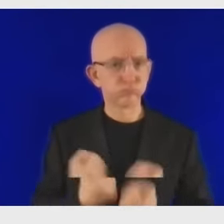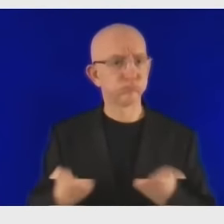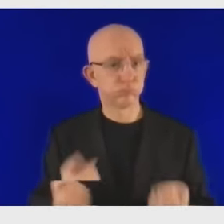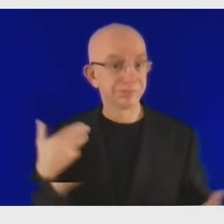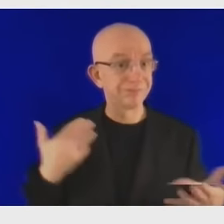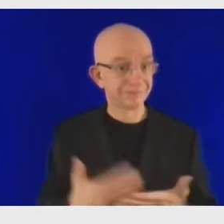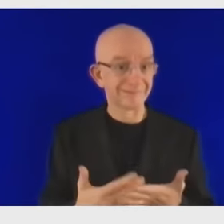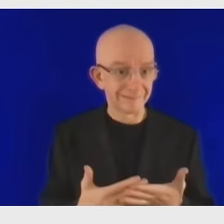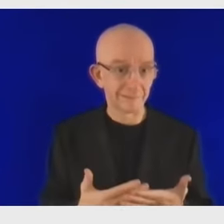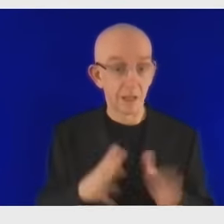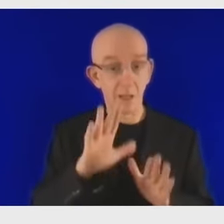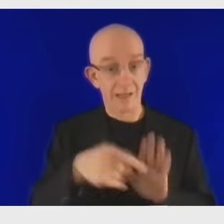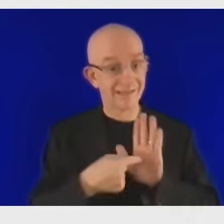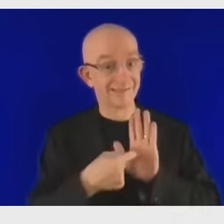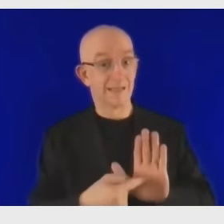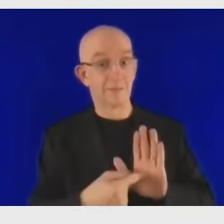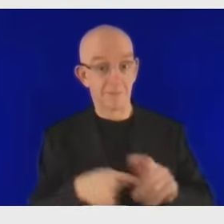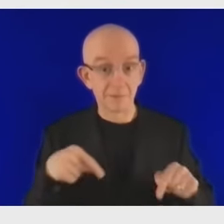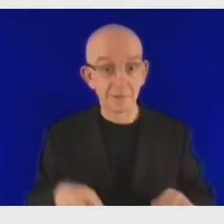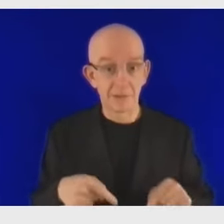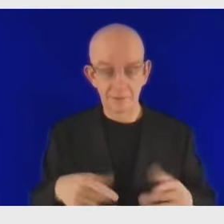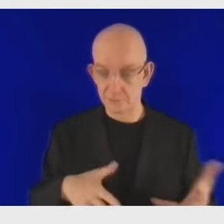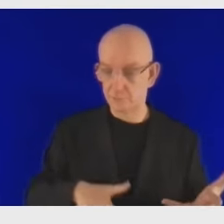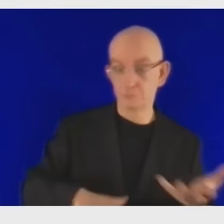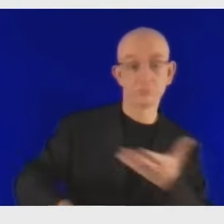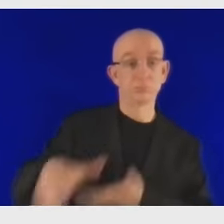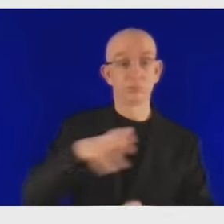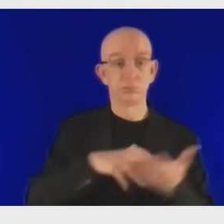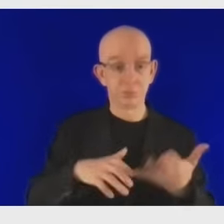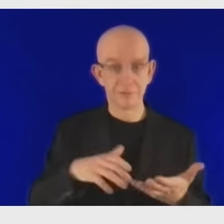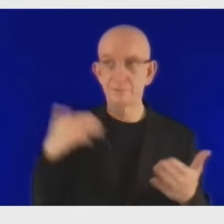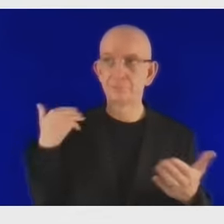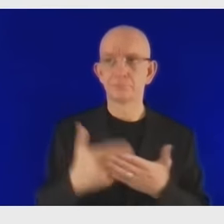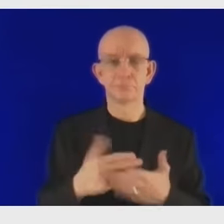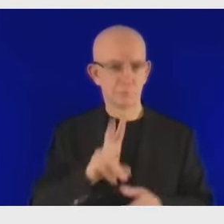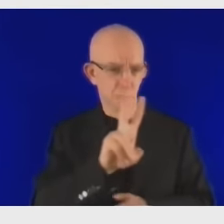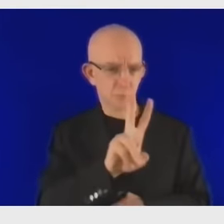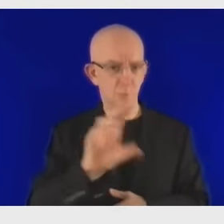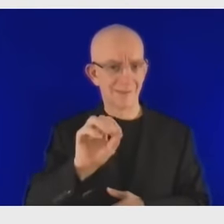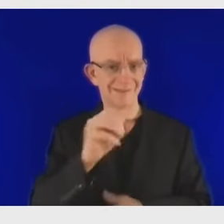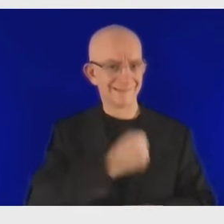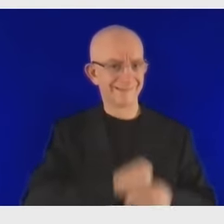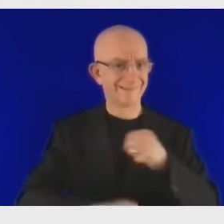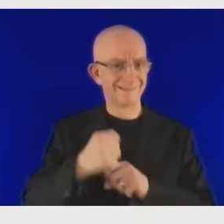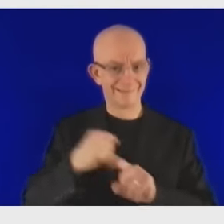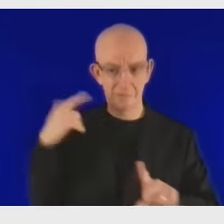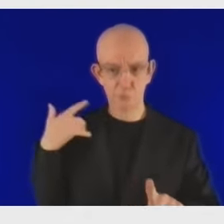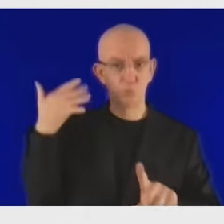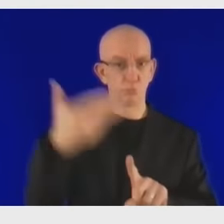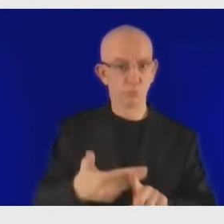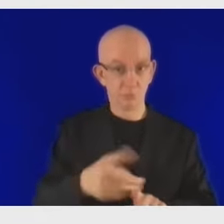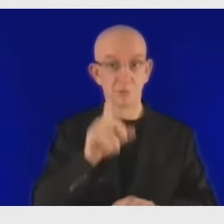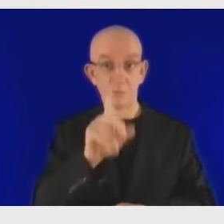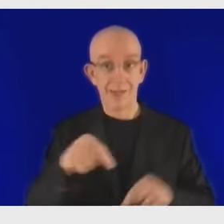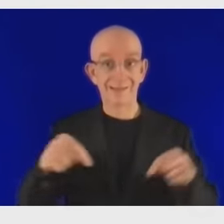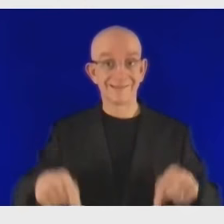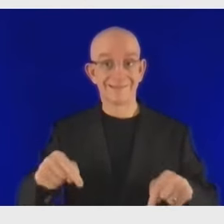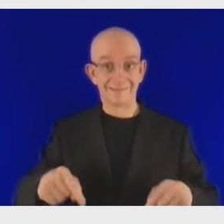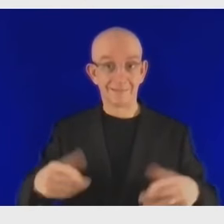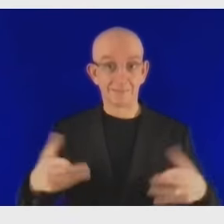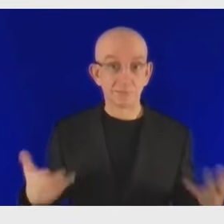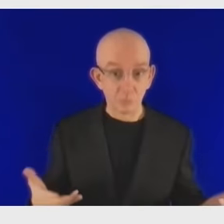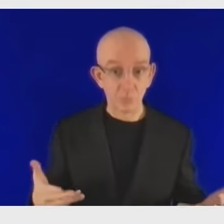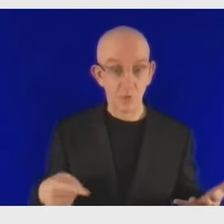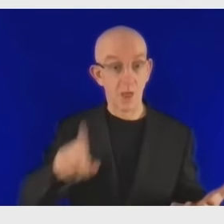ago. But right now in our Congress, we have some bills. As for example, yesterday,